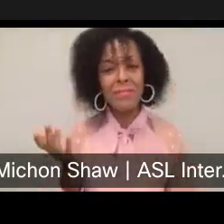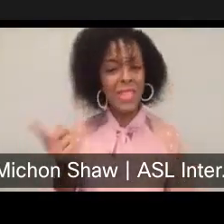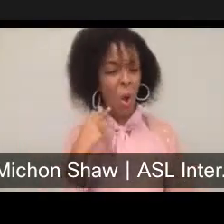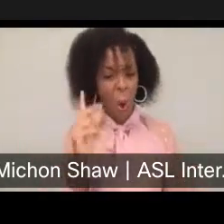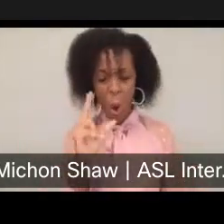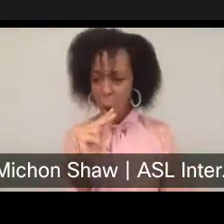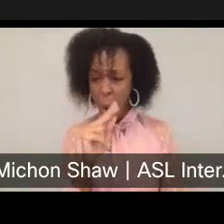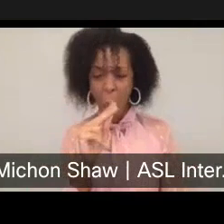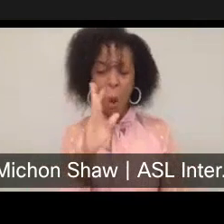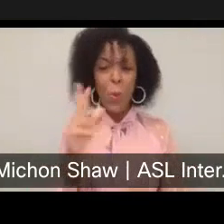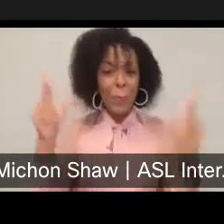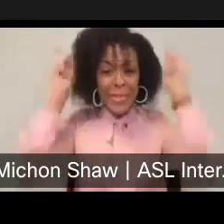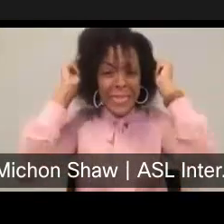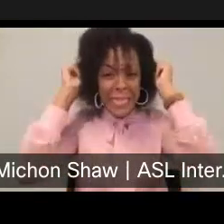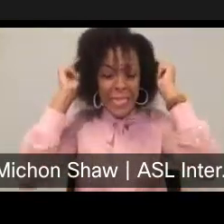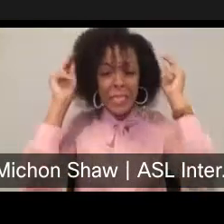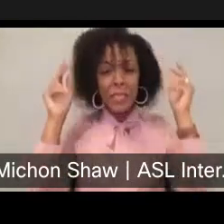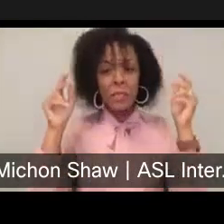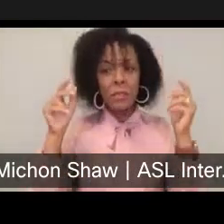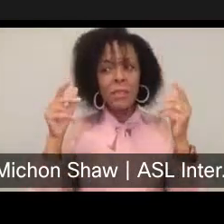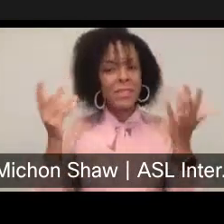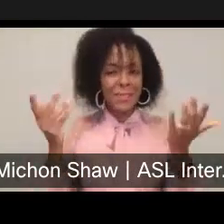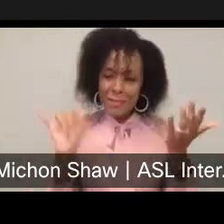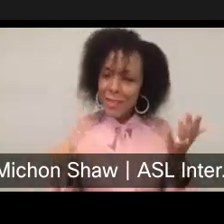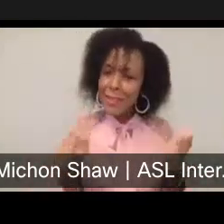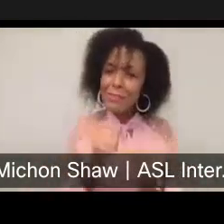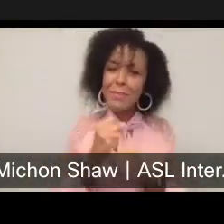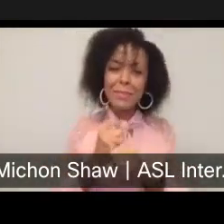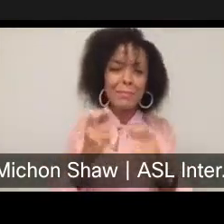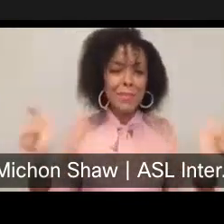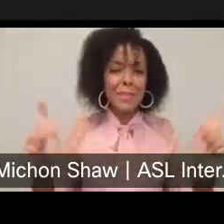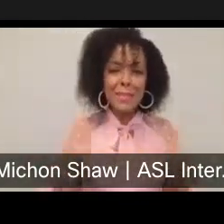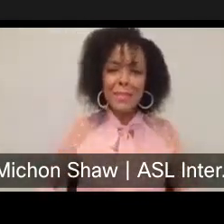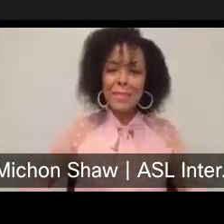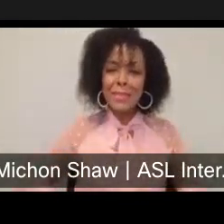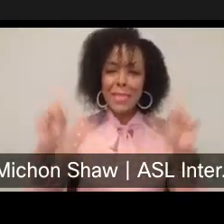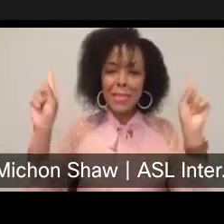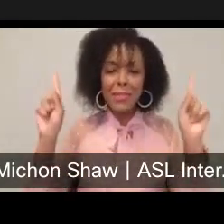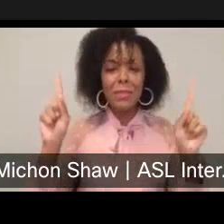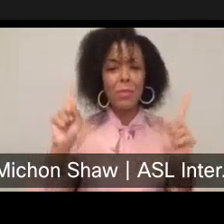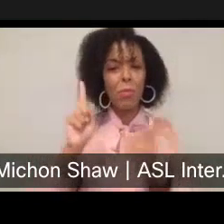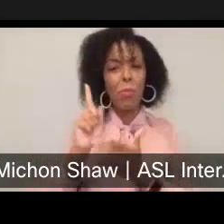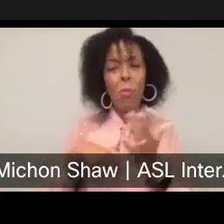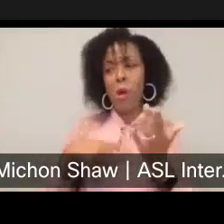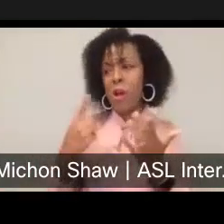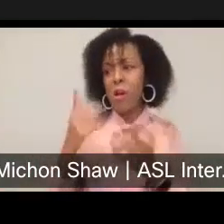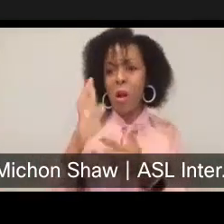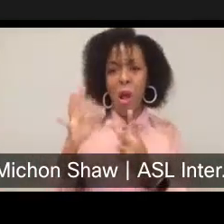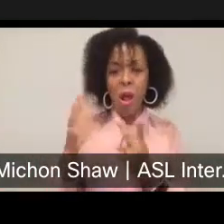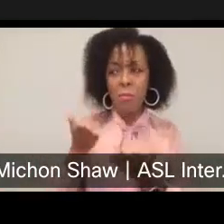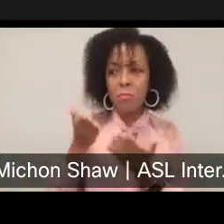up. It makes a difference as to what's presented, how it's